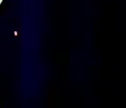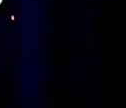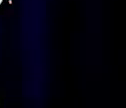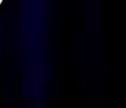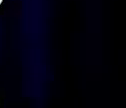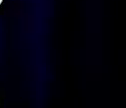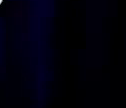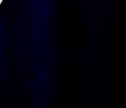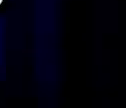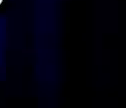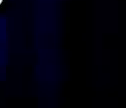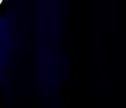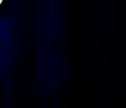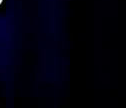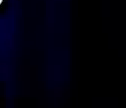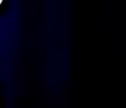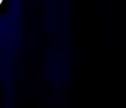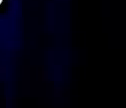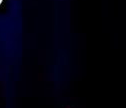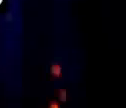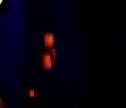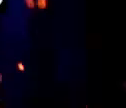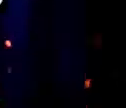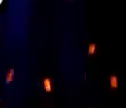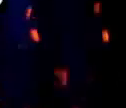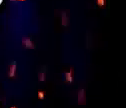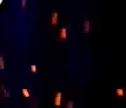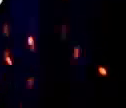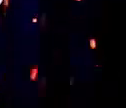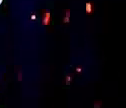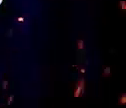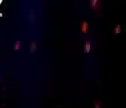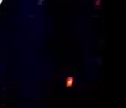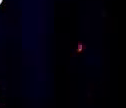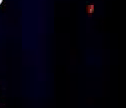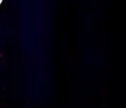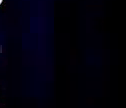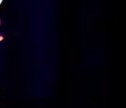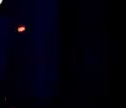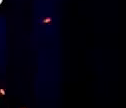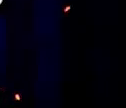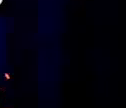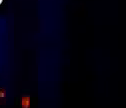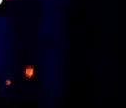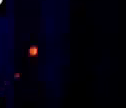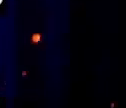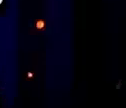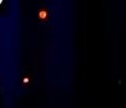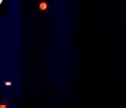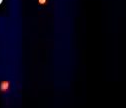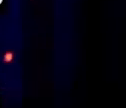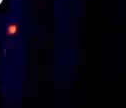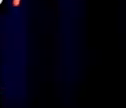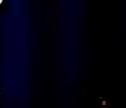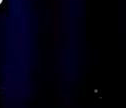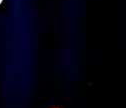the mystery of the woman and of the beast that she rides, which are the seven heads and the seven horns." Let's